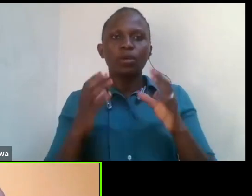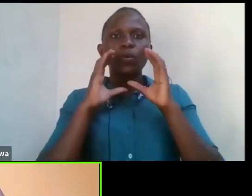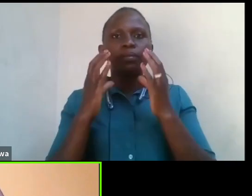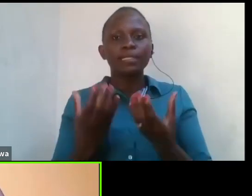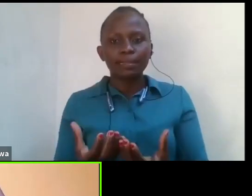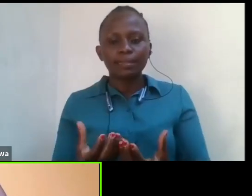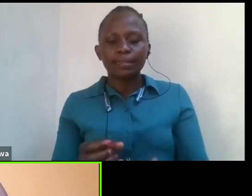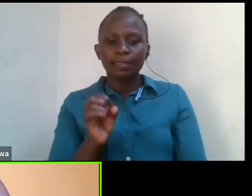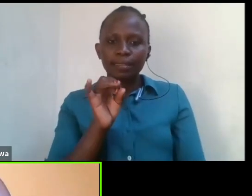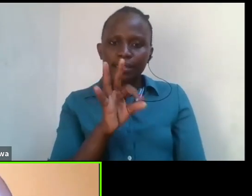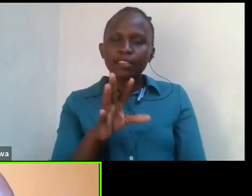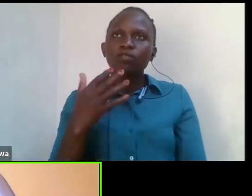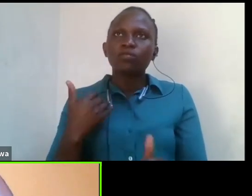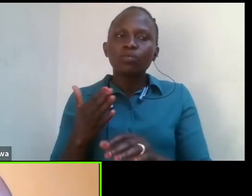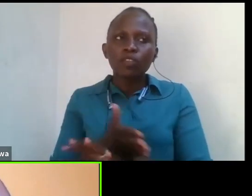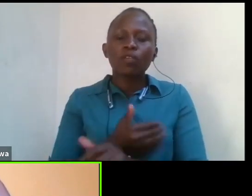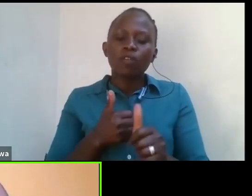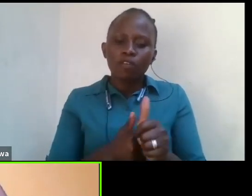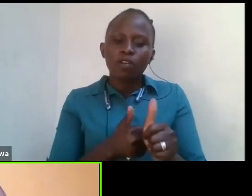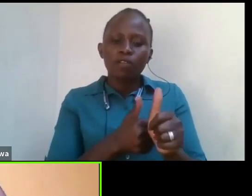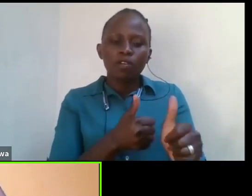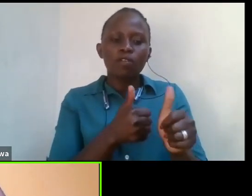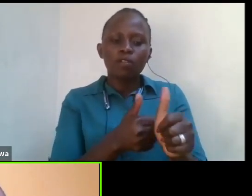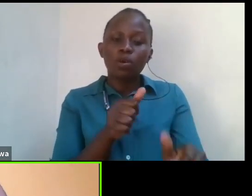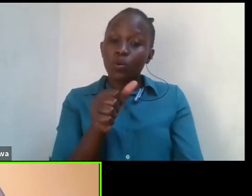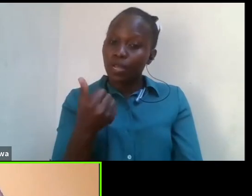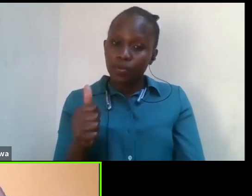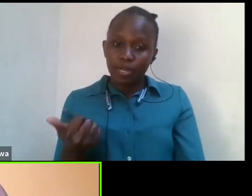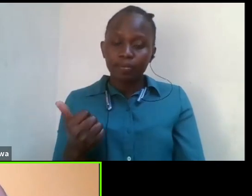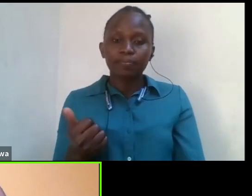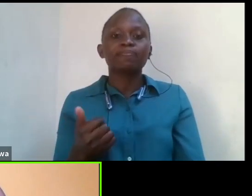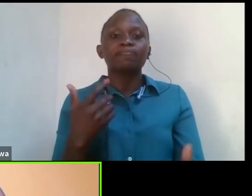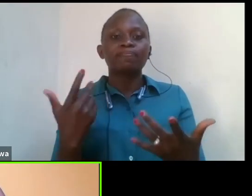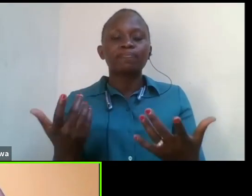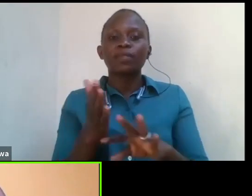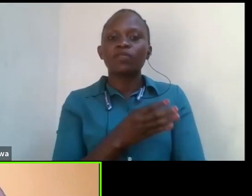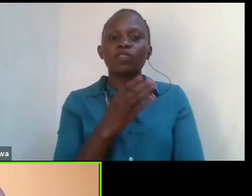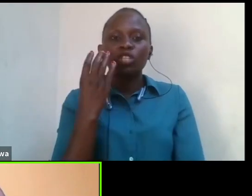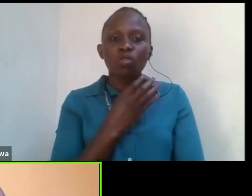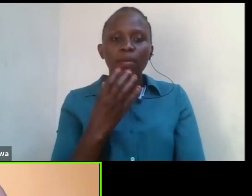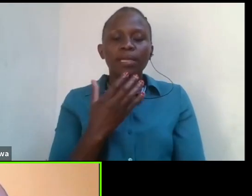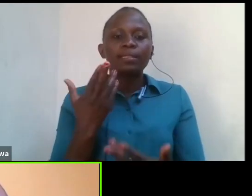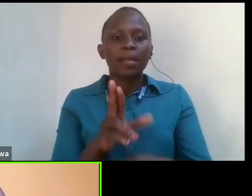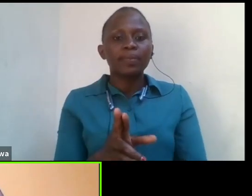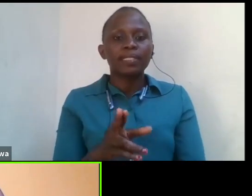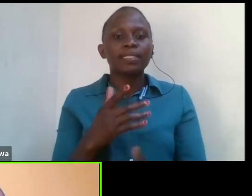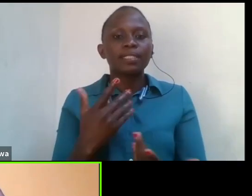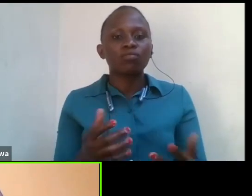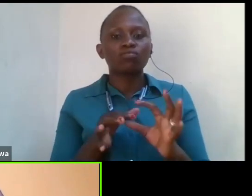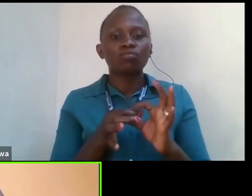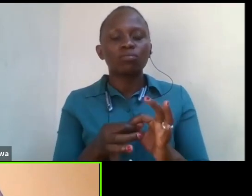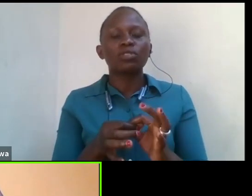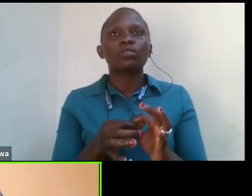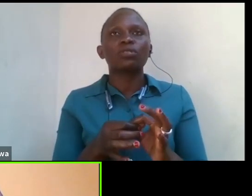you have been following closely the drama that has been unfolding regarding COVID,